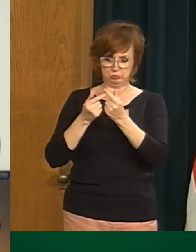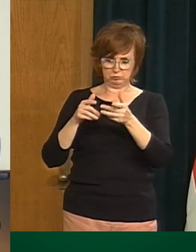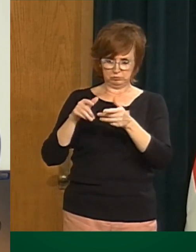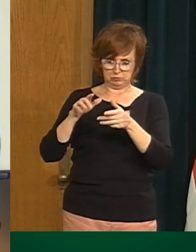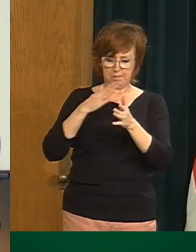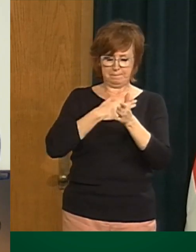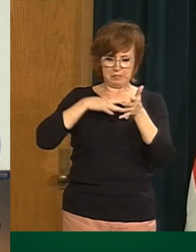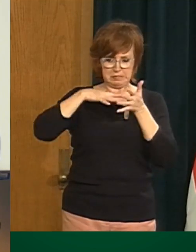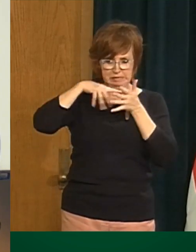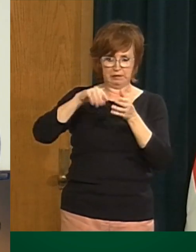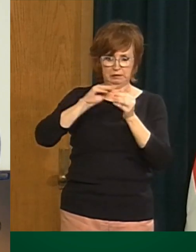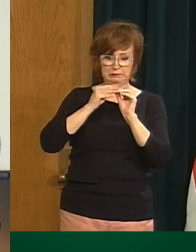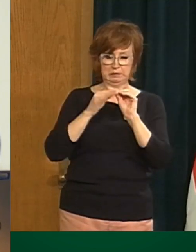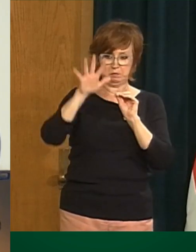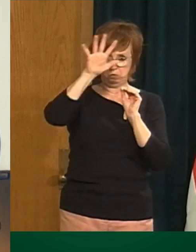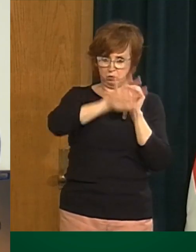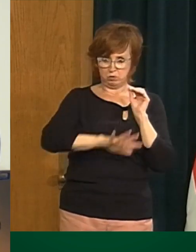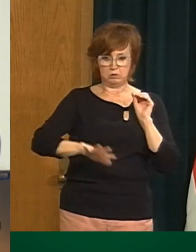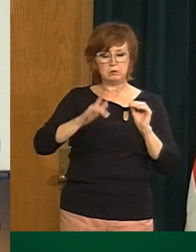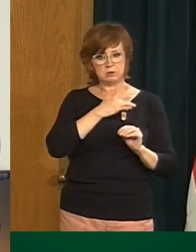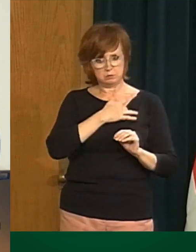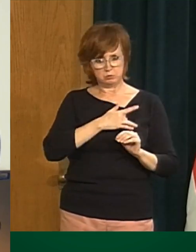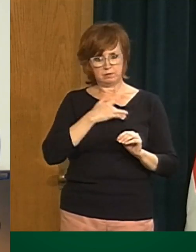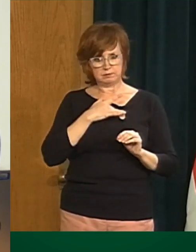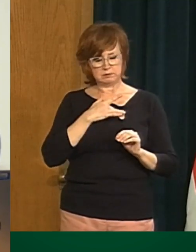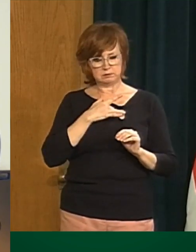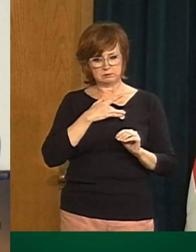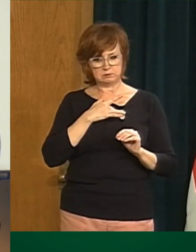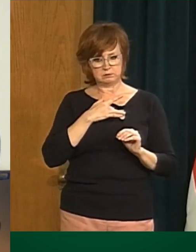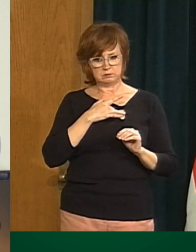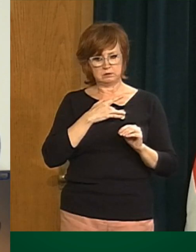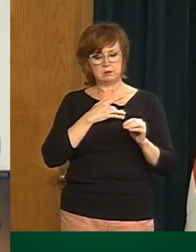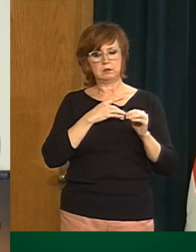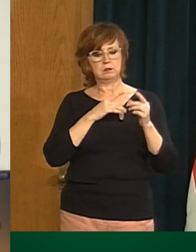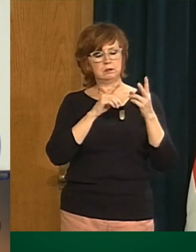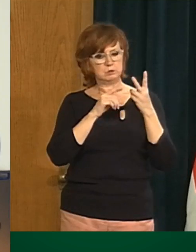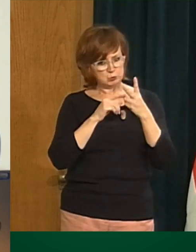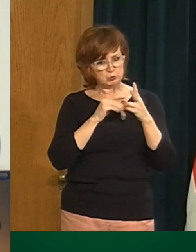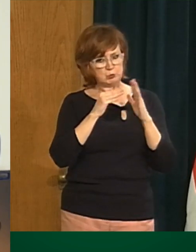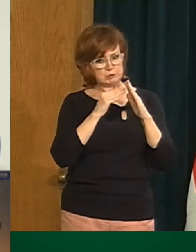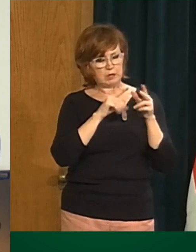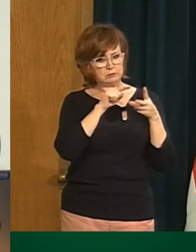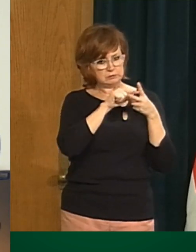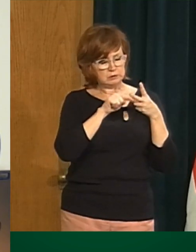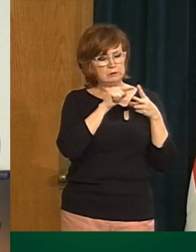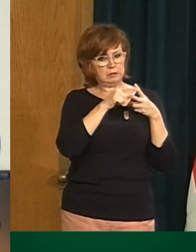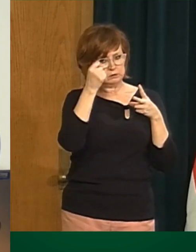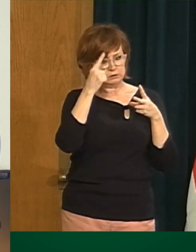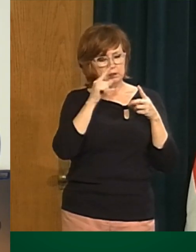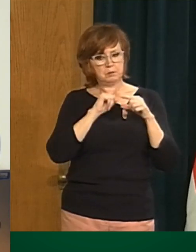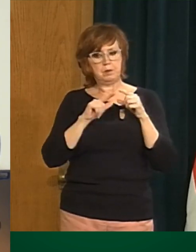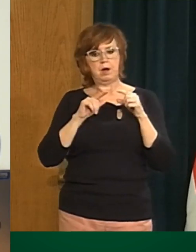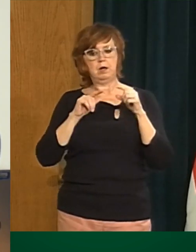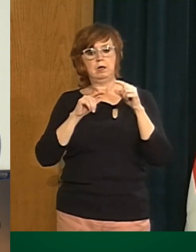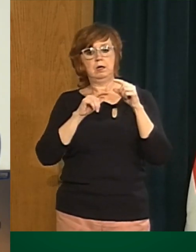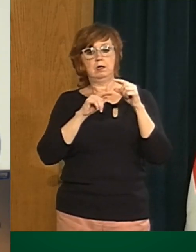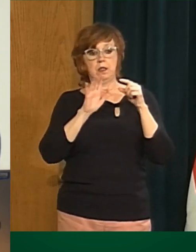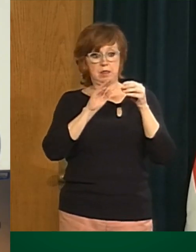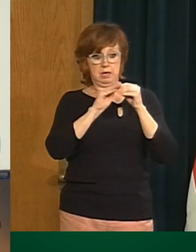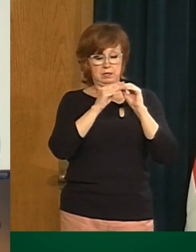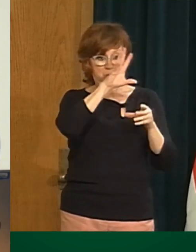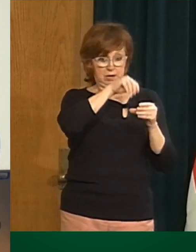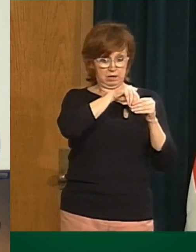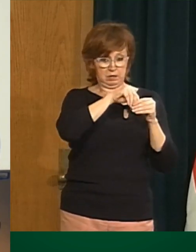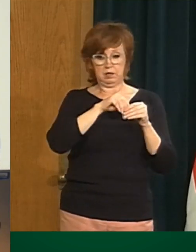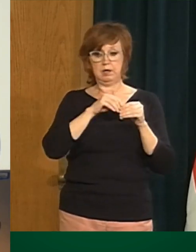whole province, but also as different parts of the province, with and without, for example, localized outbreaks. So that's one number. The second, which we've